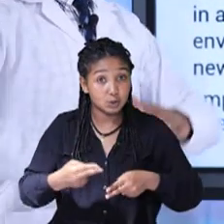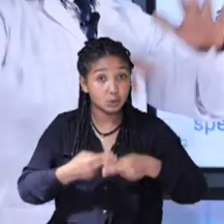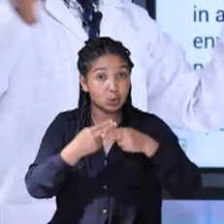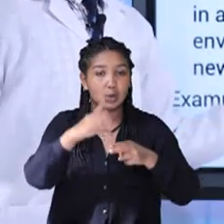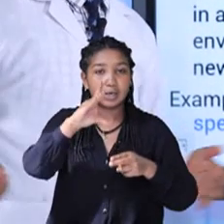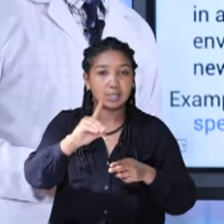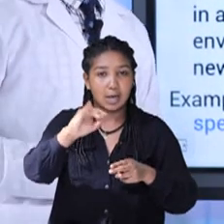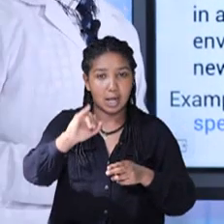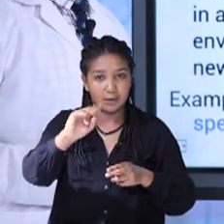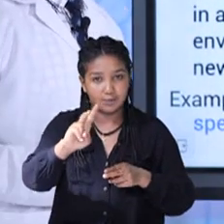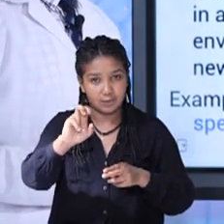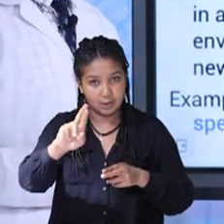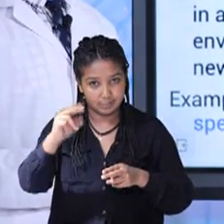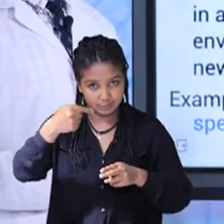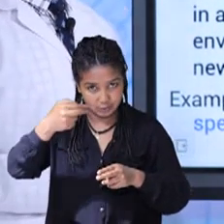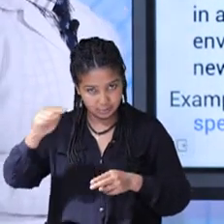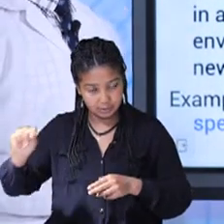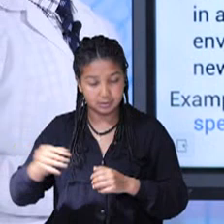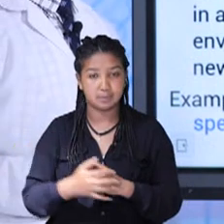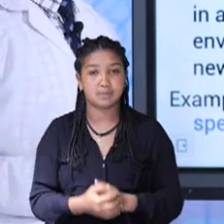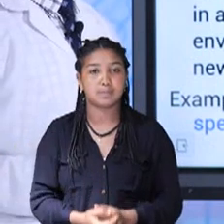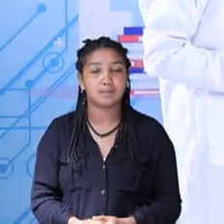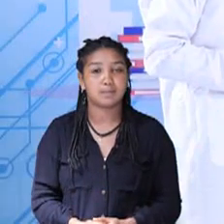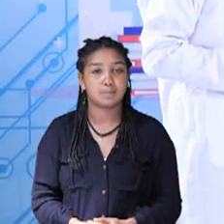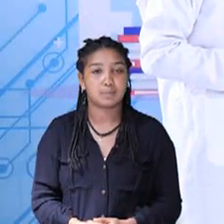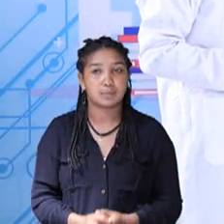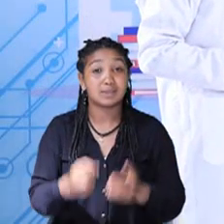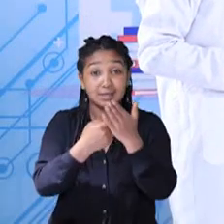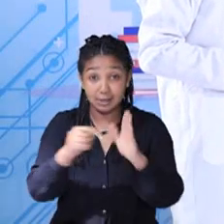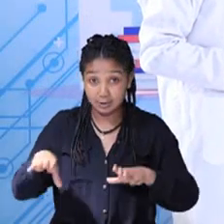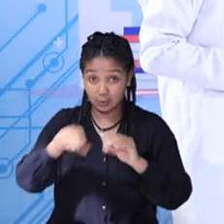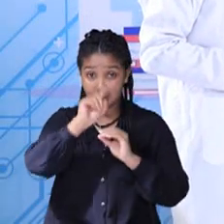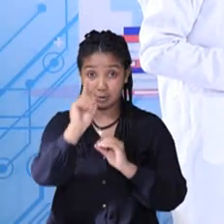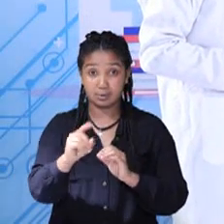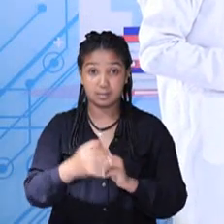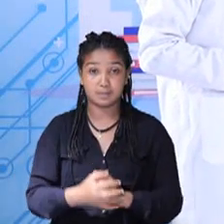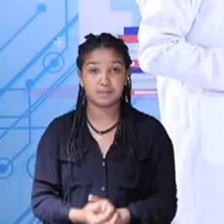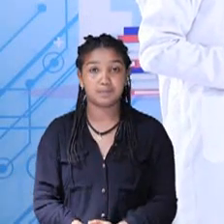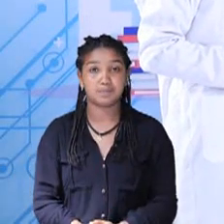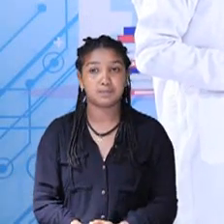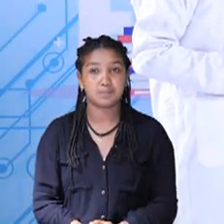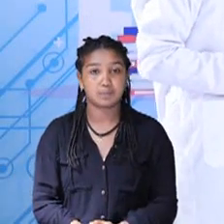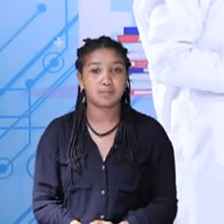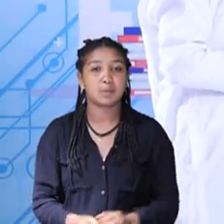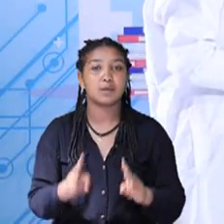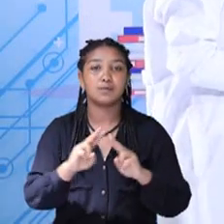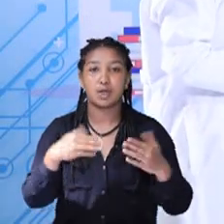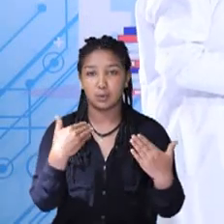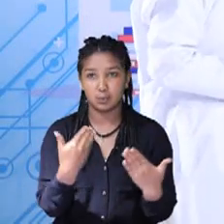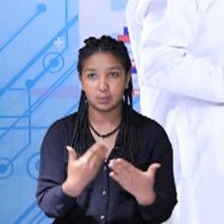called divergent evolution. Is it clear, students? Very